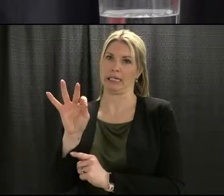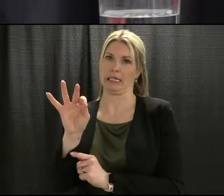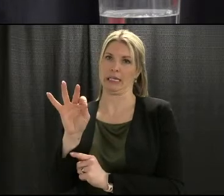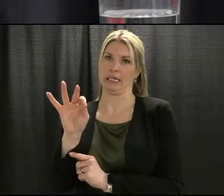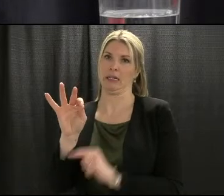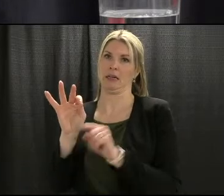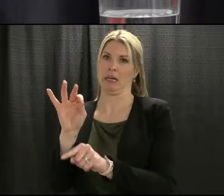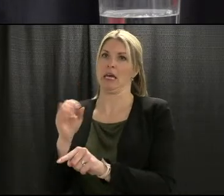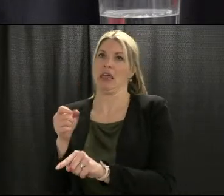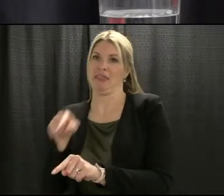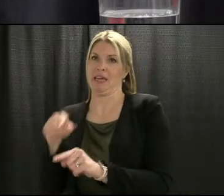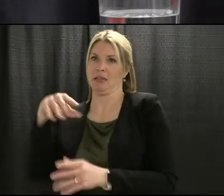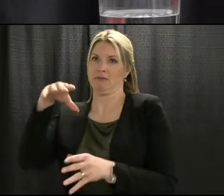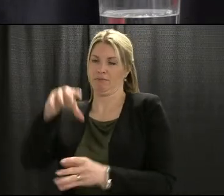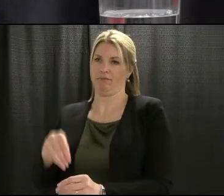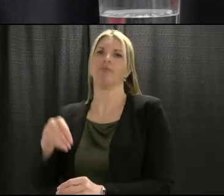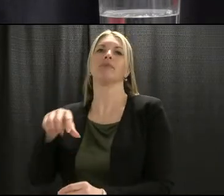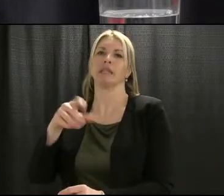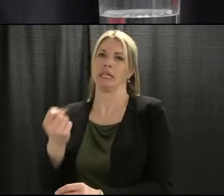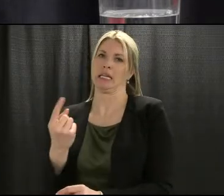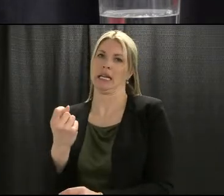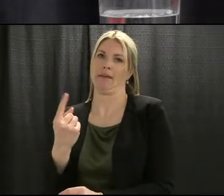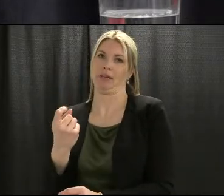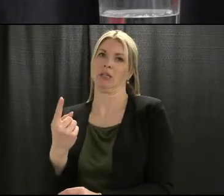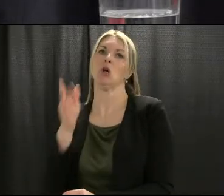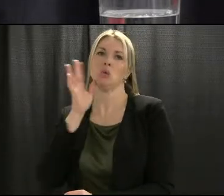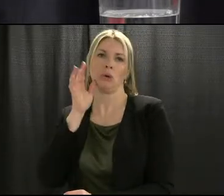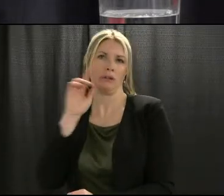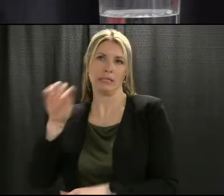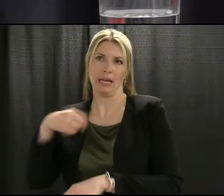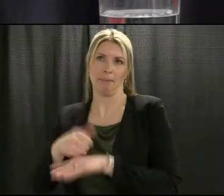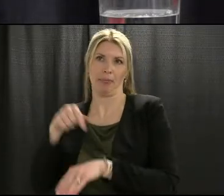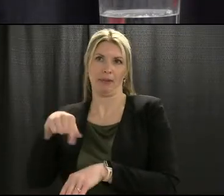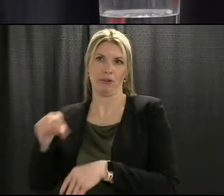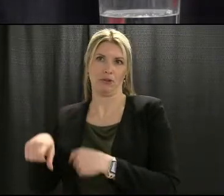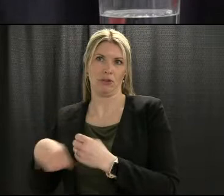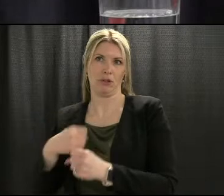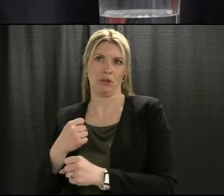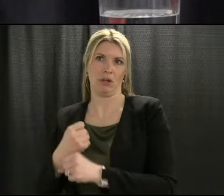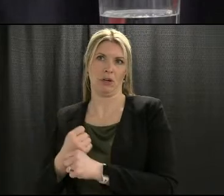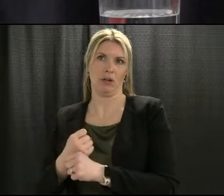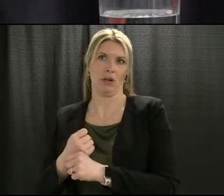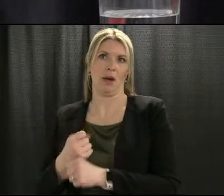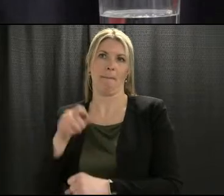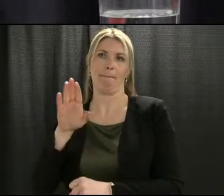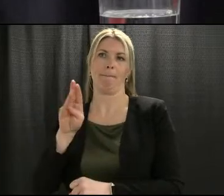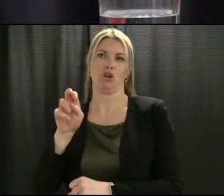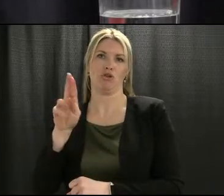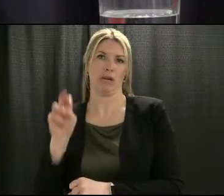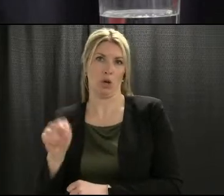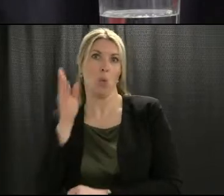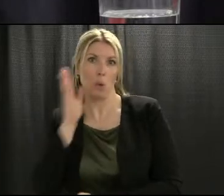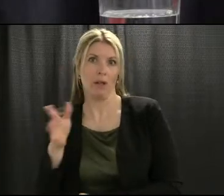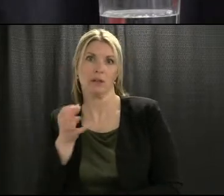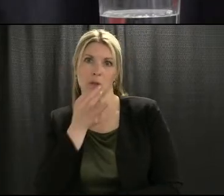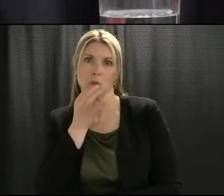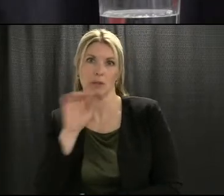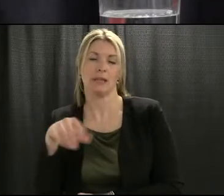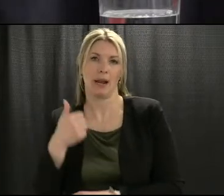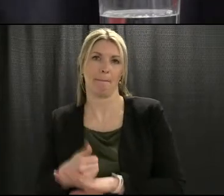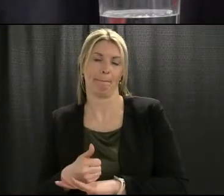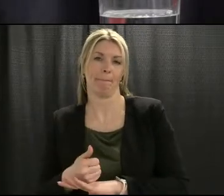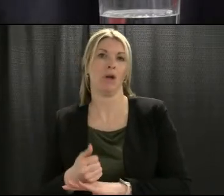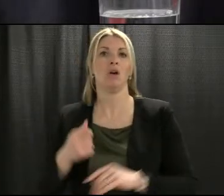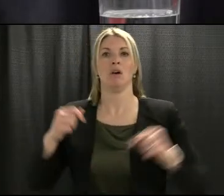teams continue the work of the very first teams that were established to address the needs of residents who do not have a family doctor.